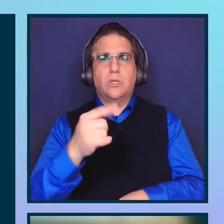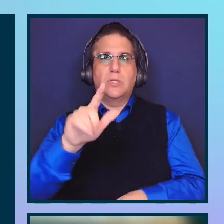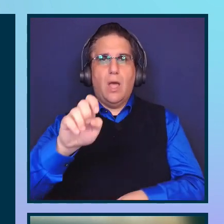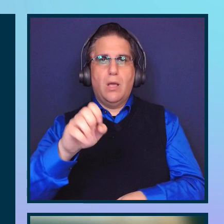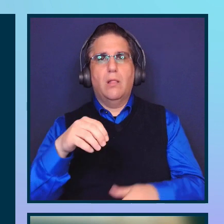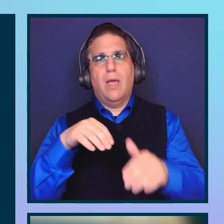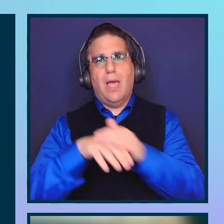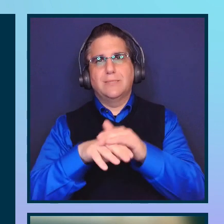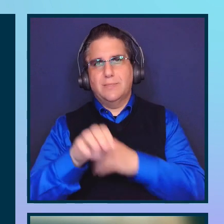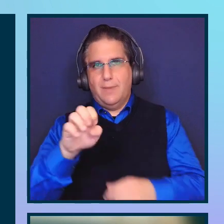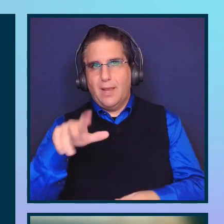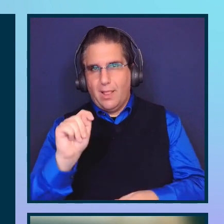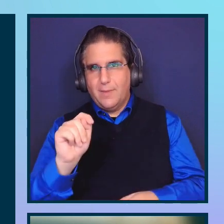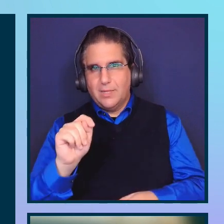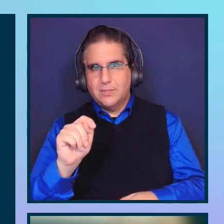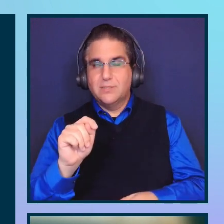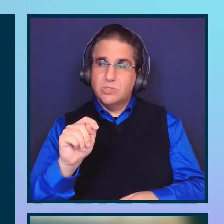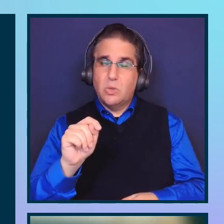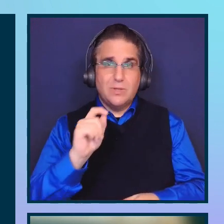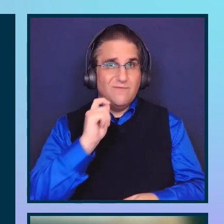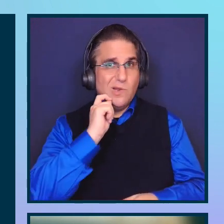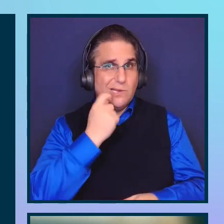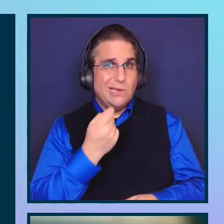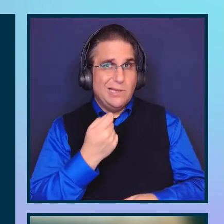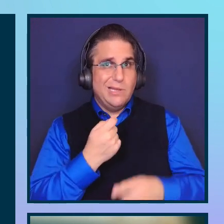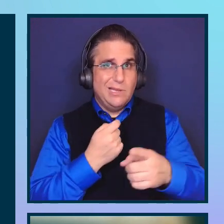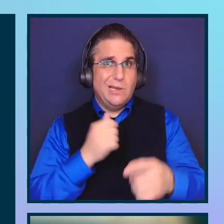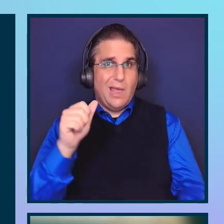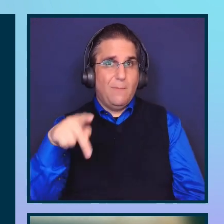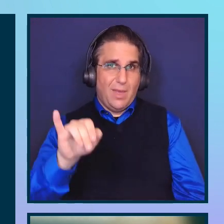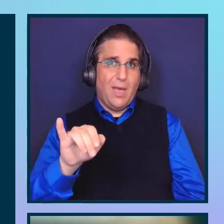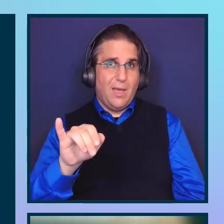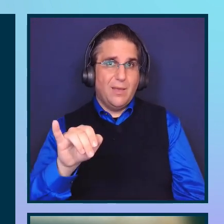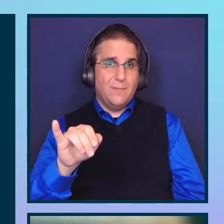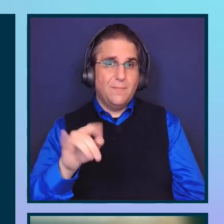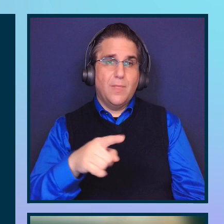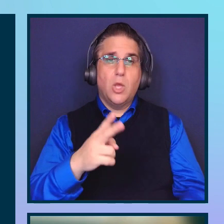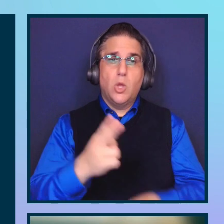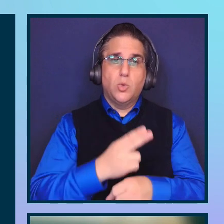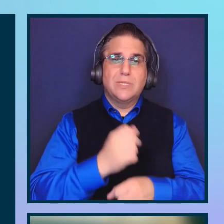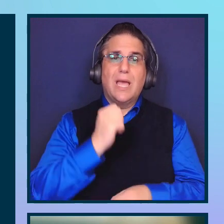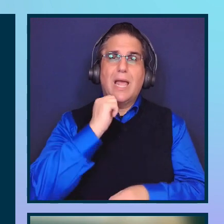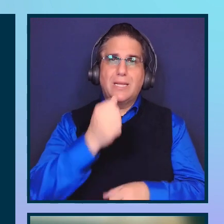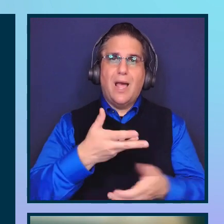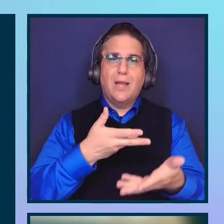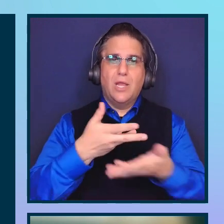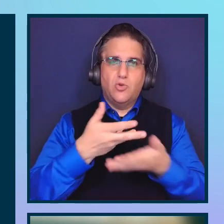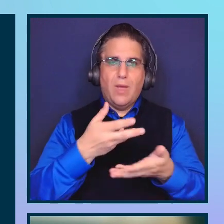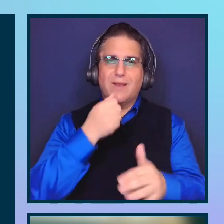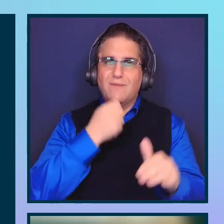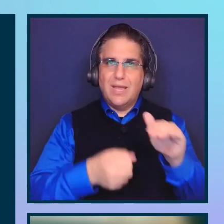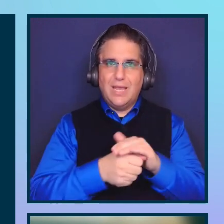So it's a very neat API. It uses non-interactive hidden